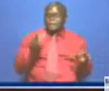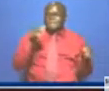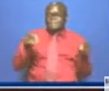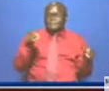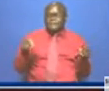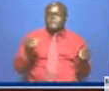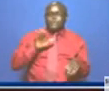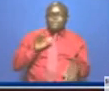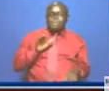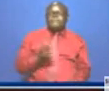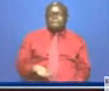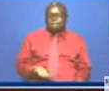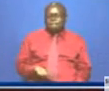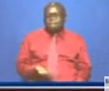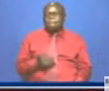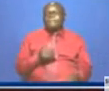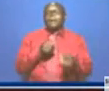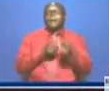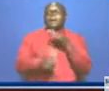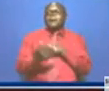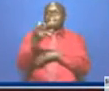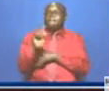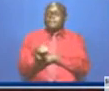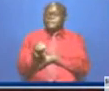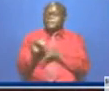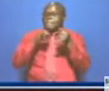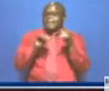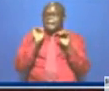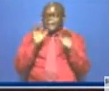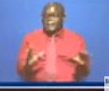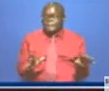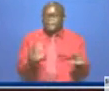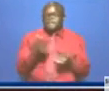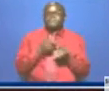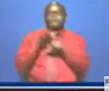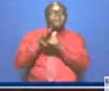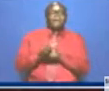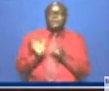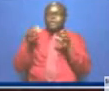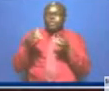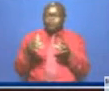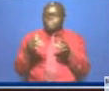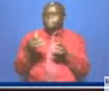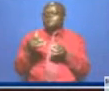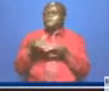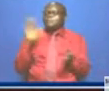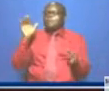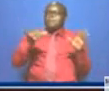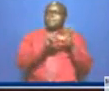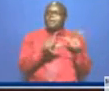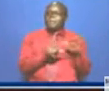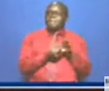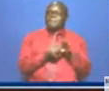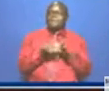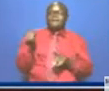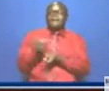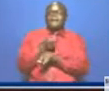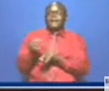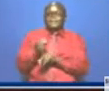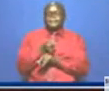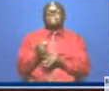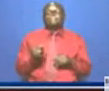women under 40, and married women, and women from minority groups face a higher incidence of violence,